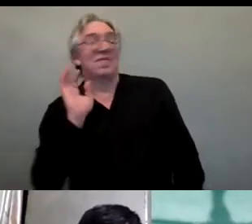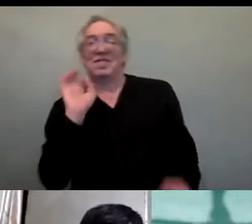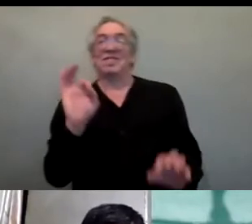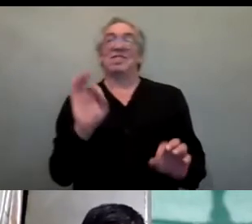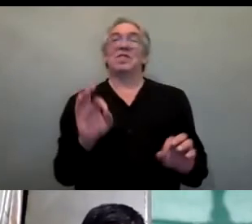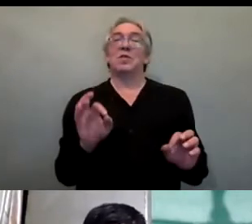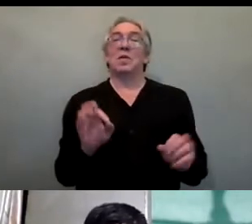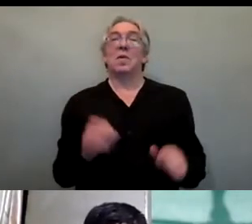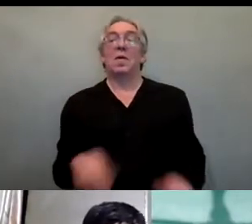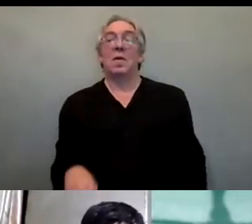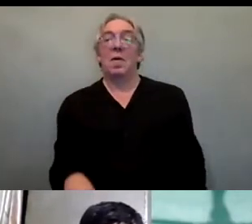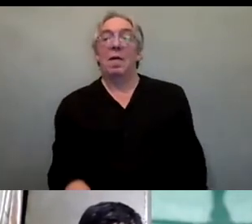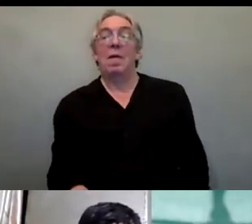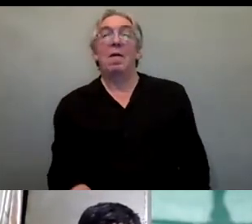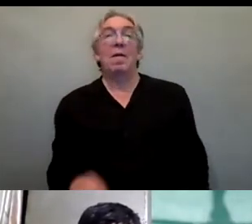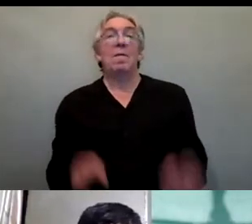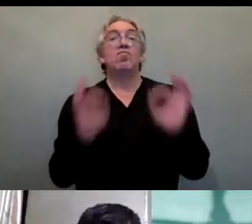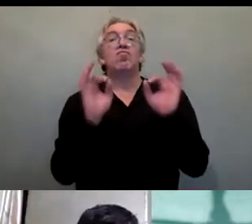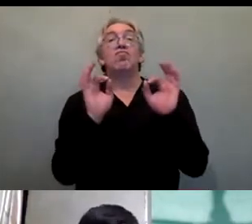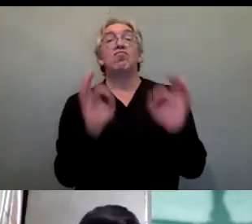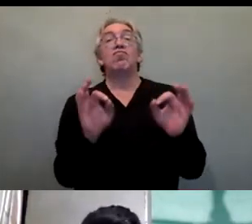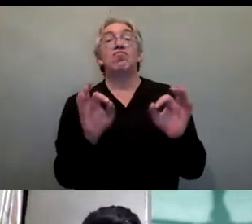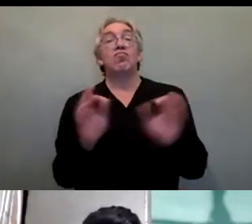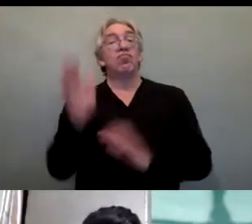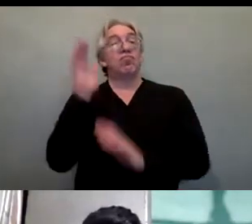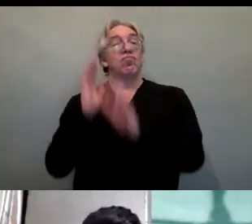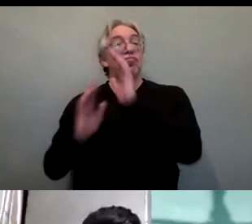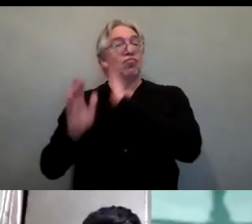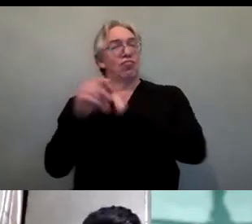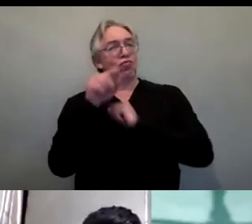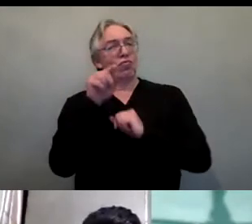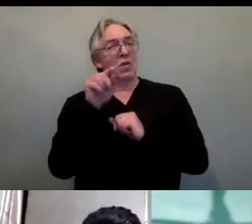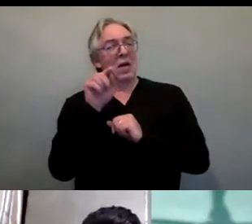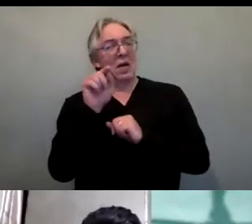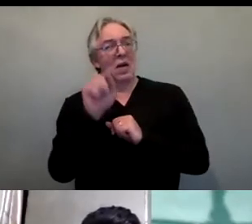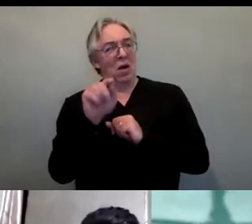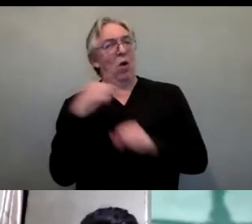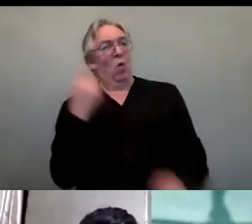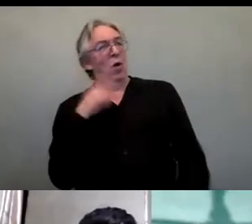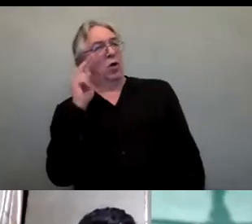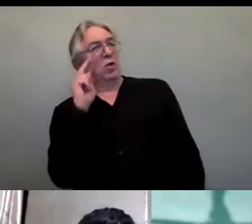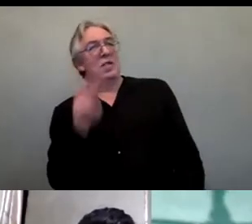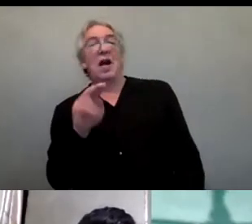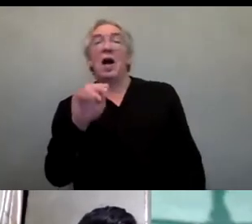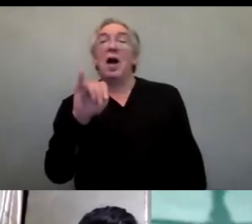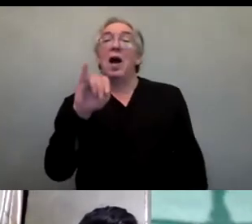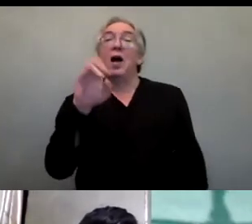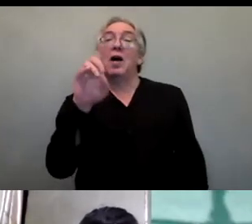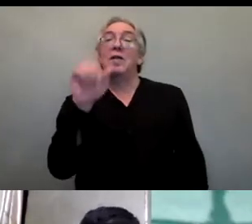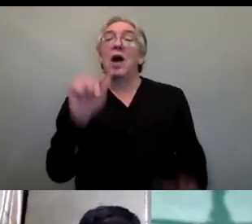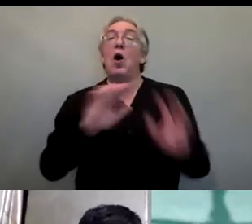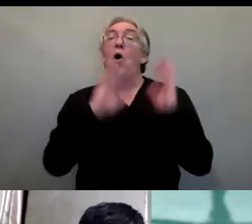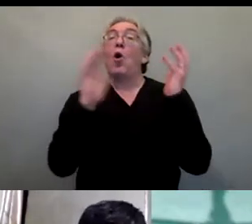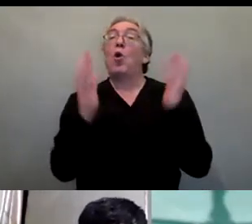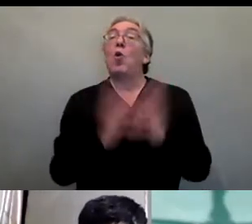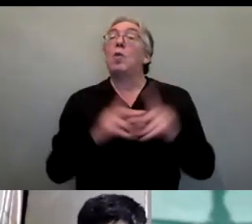quickly, earlier, if you were part of the plenary session, you may have heard that the IDA Global Survey on OPD participation in